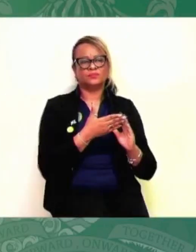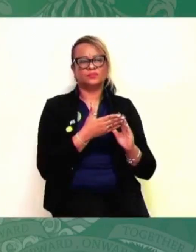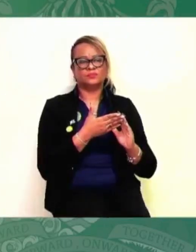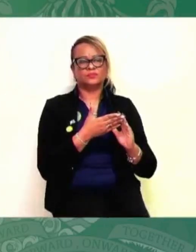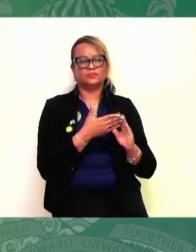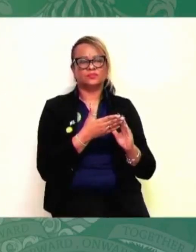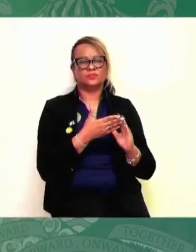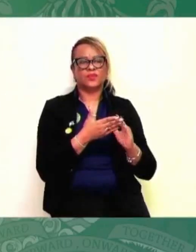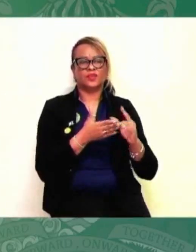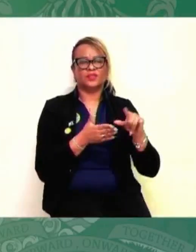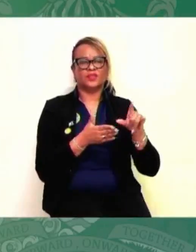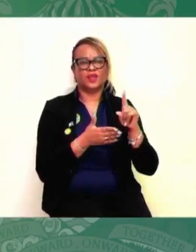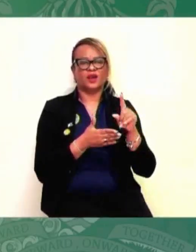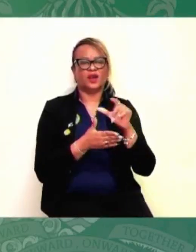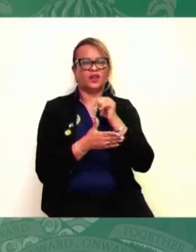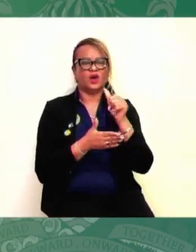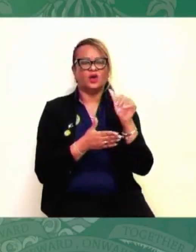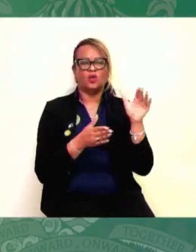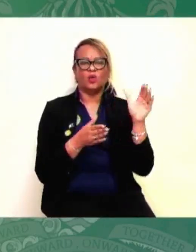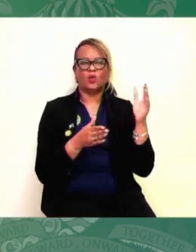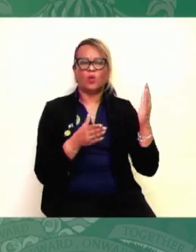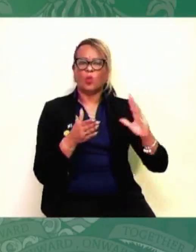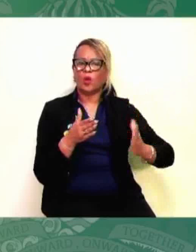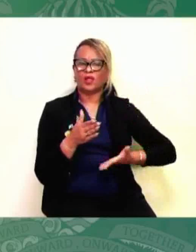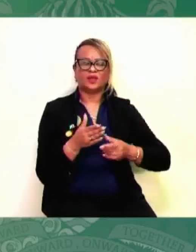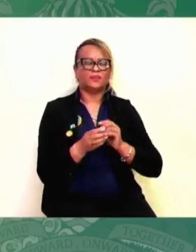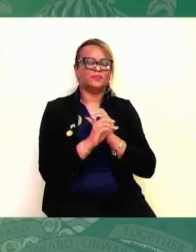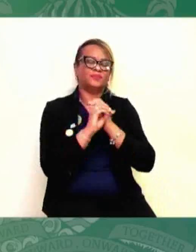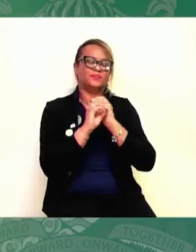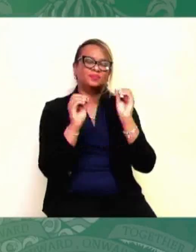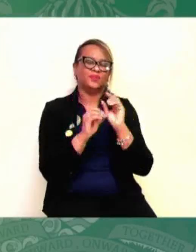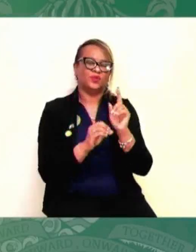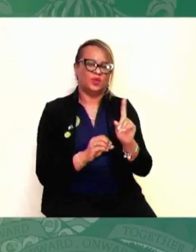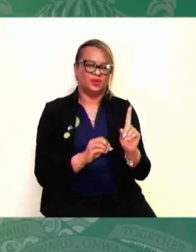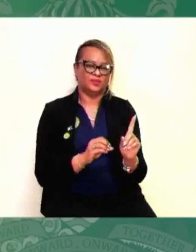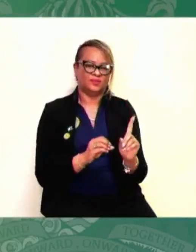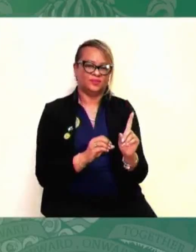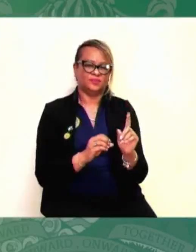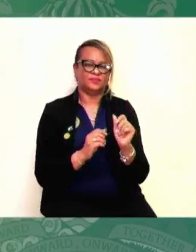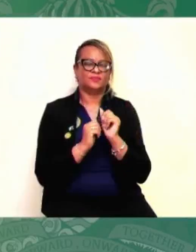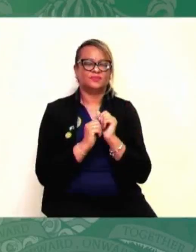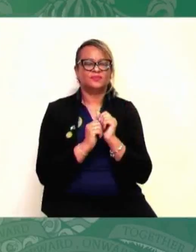They are, in fact, not welcome anywhere, Madam Speaker.